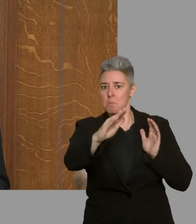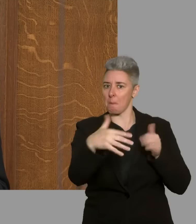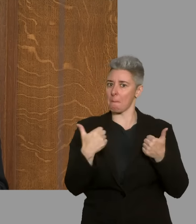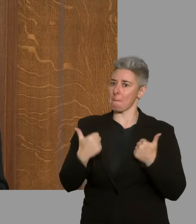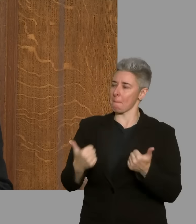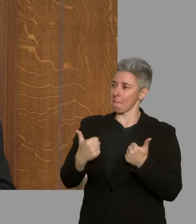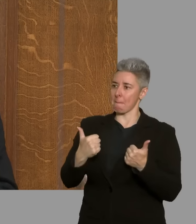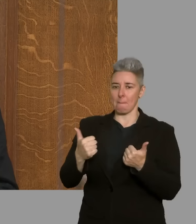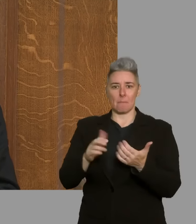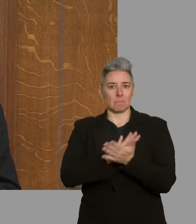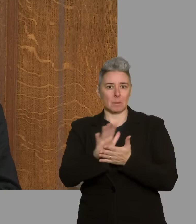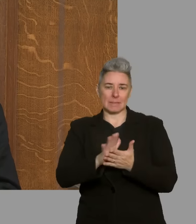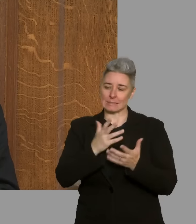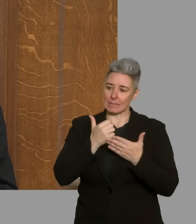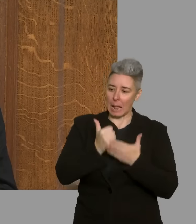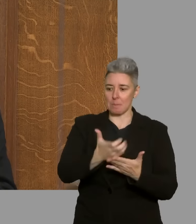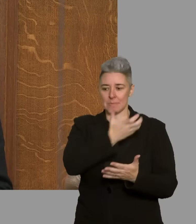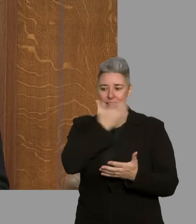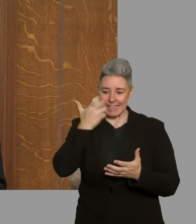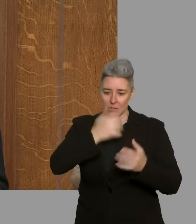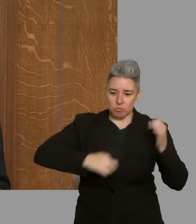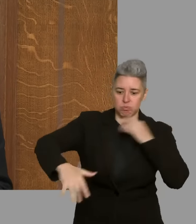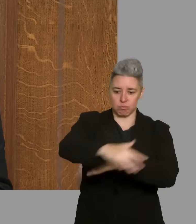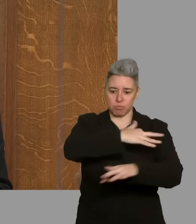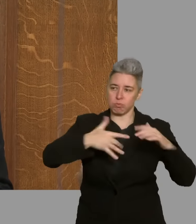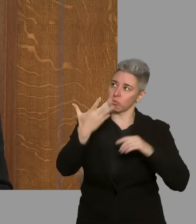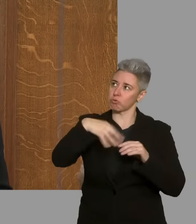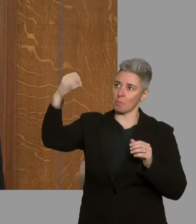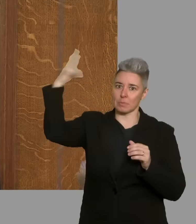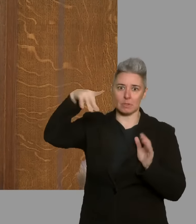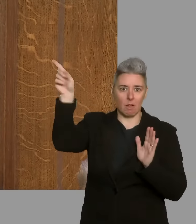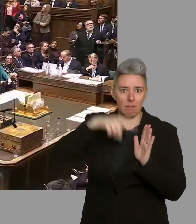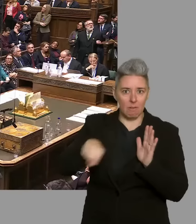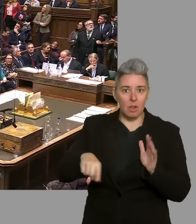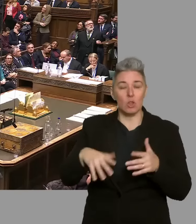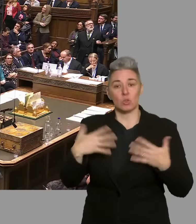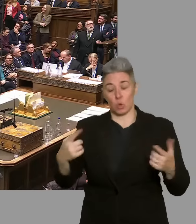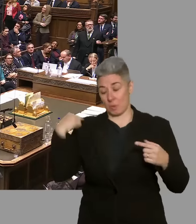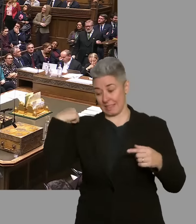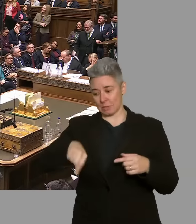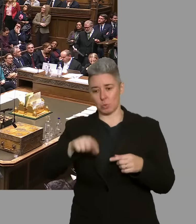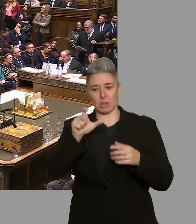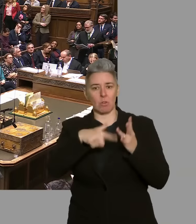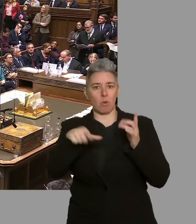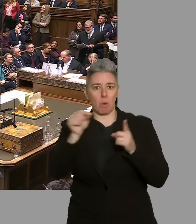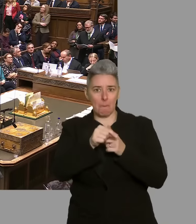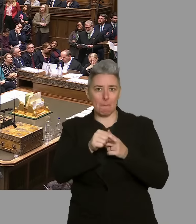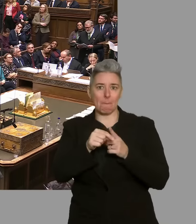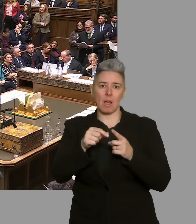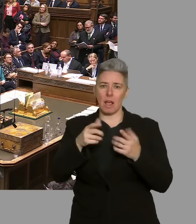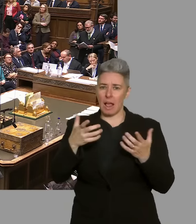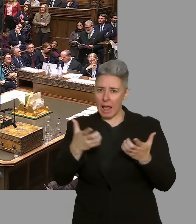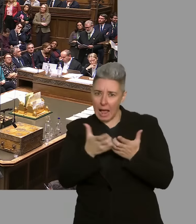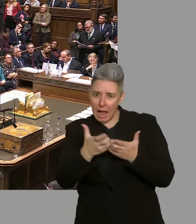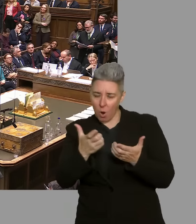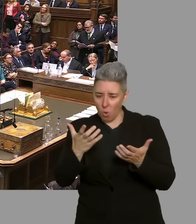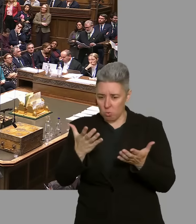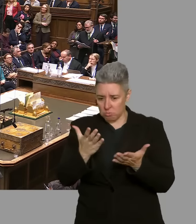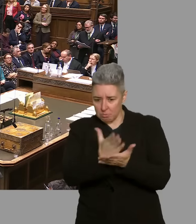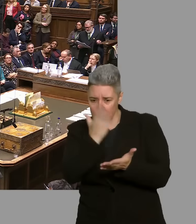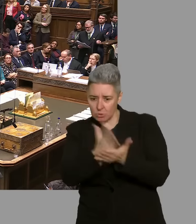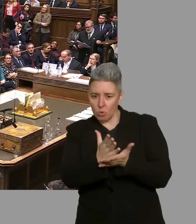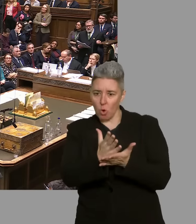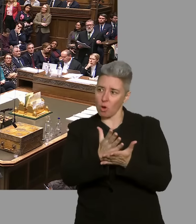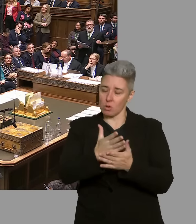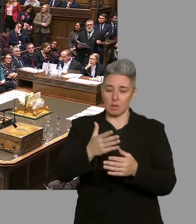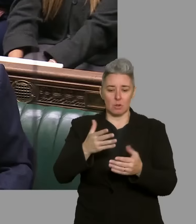what more can we do to ensure that new public buildings have green energy designed into them? Well, Mr. Speaker, I was very proud to attend COP